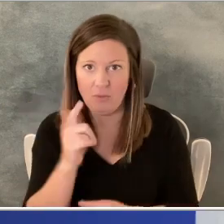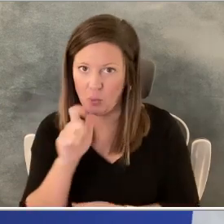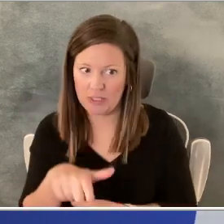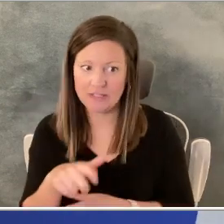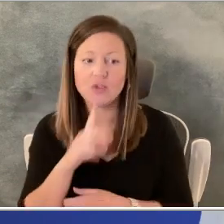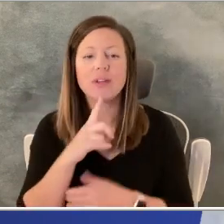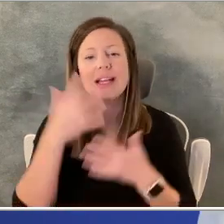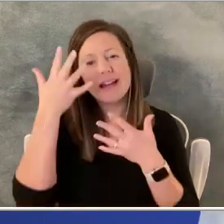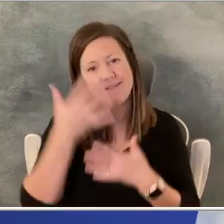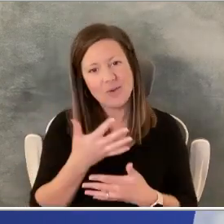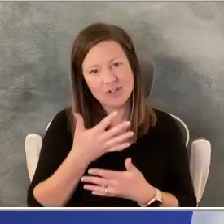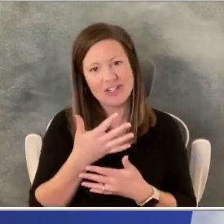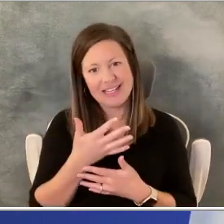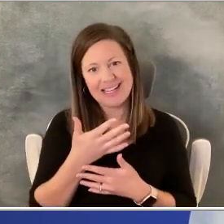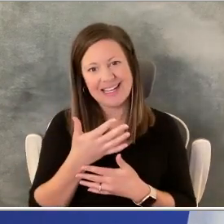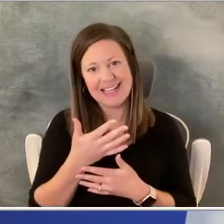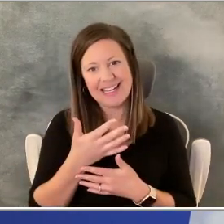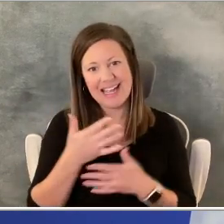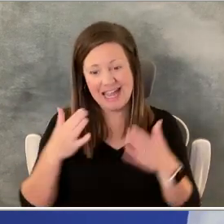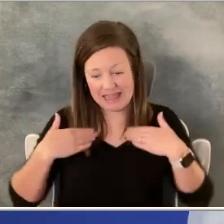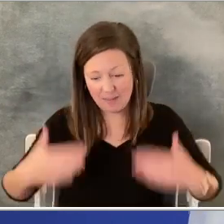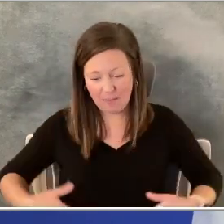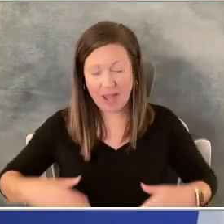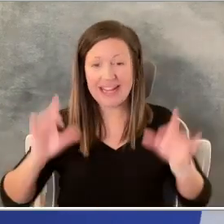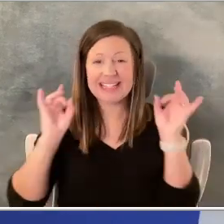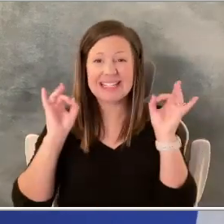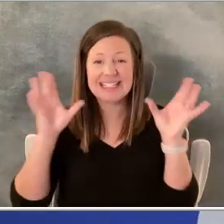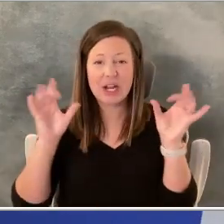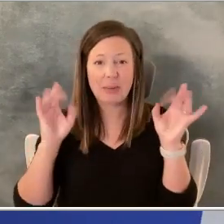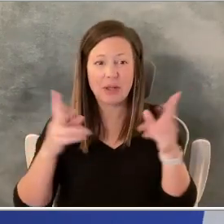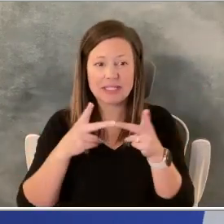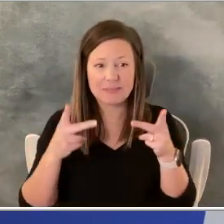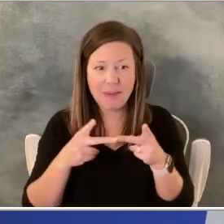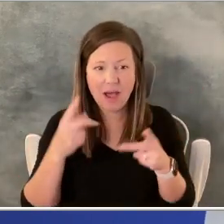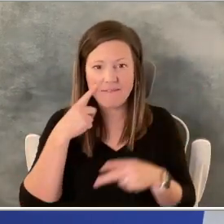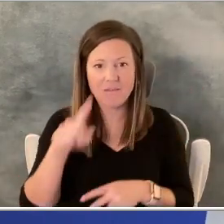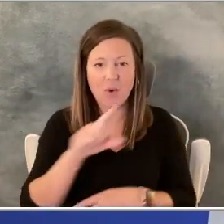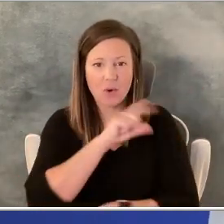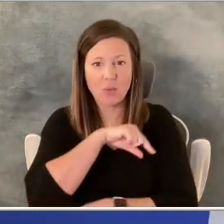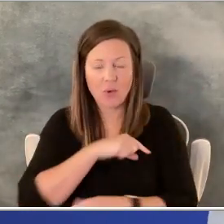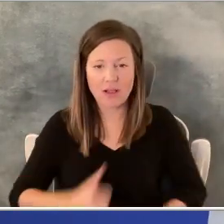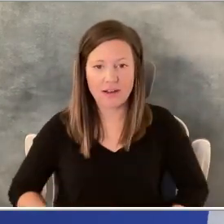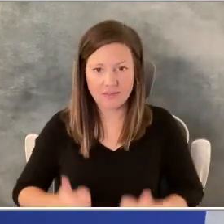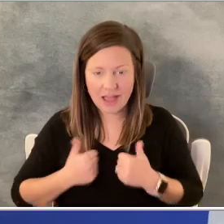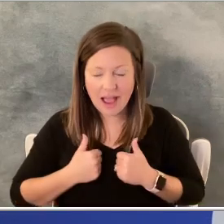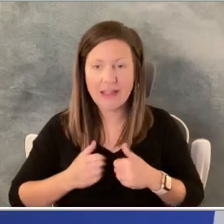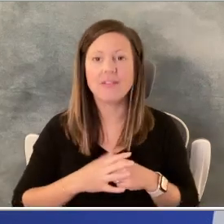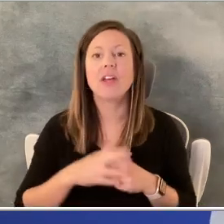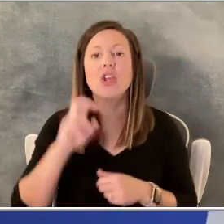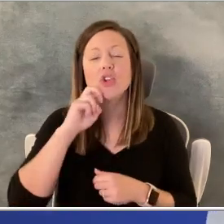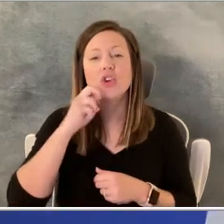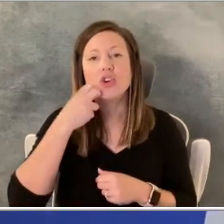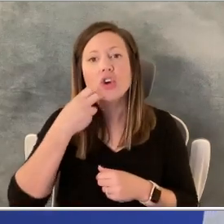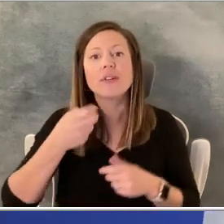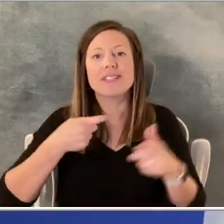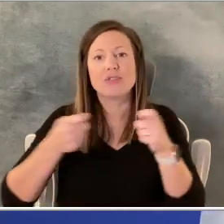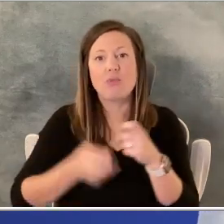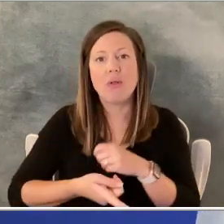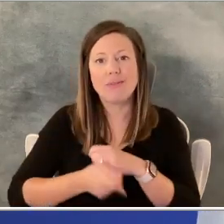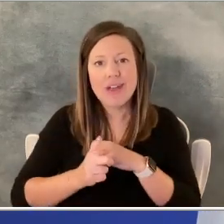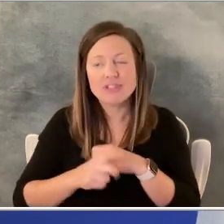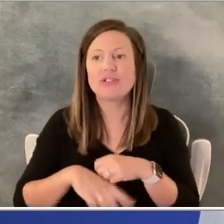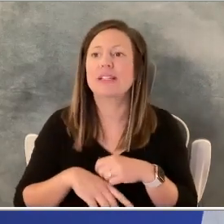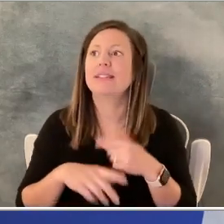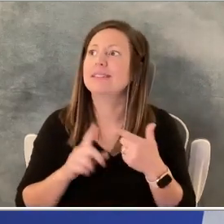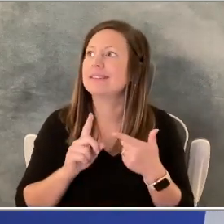sits anatomically at a terrible, terrible spot for quality of life. The nerves that control erections are attached to the prostate. The urinary tract runs through the middle of it. And so anytime